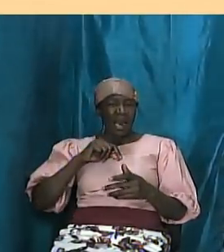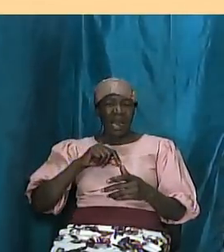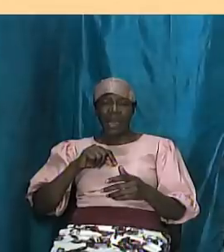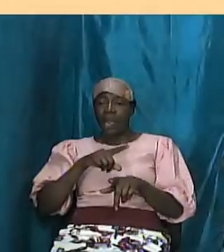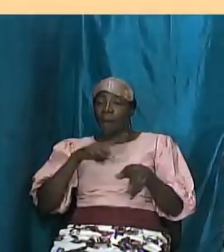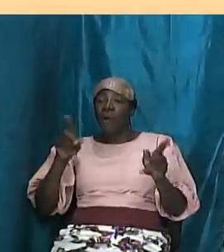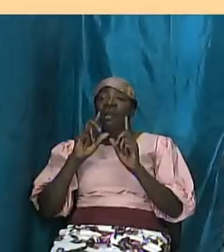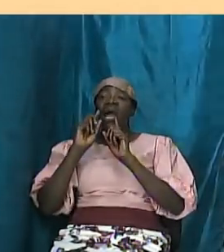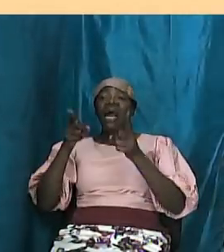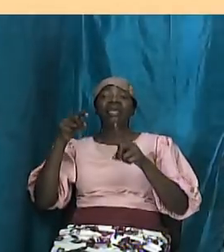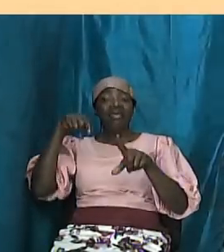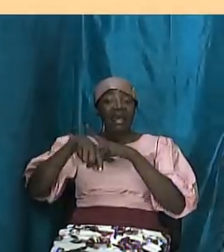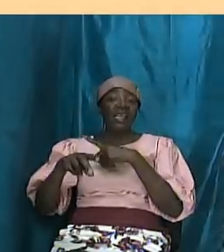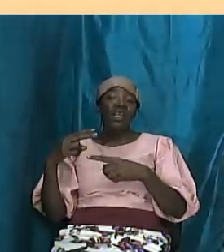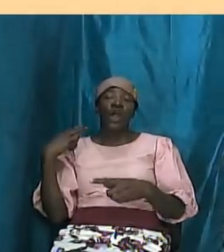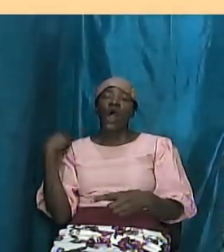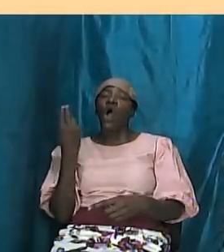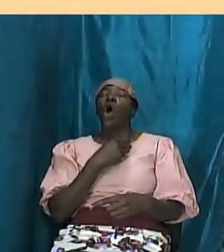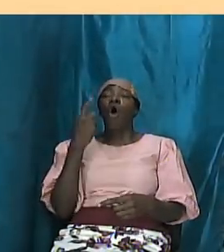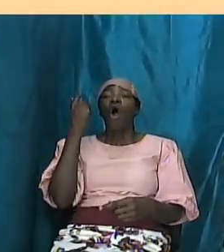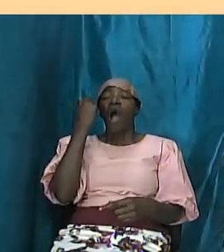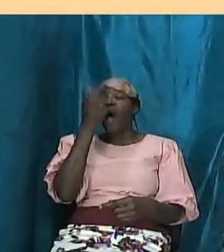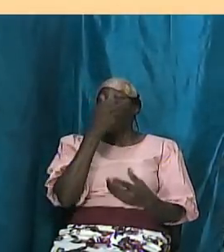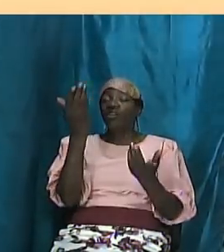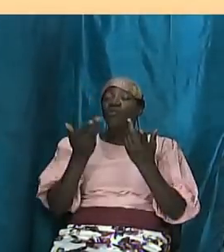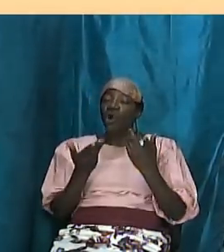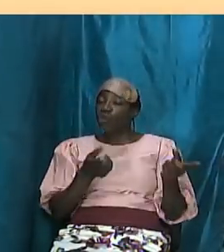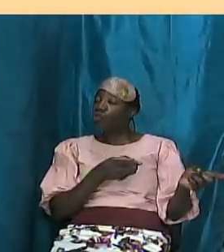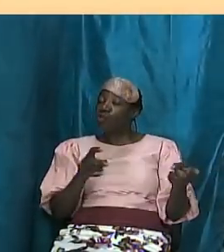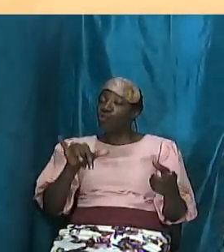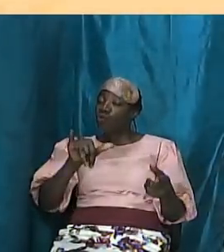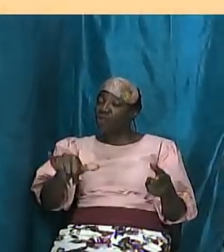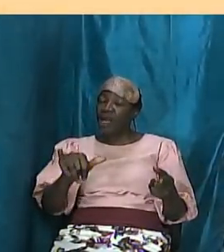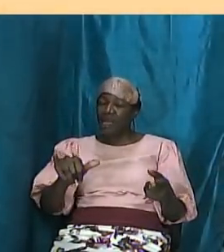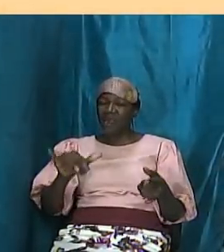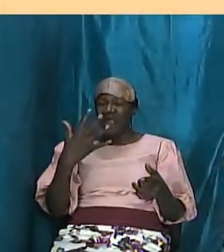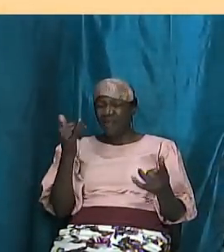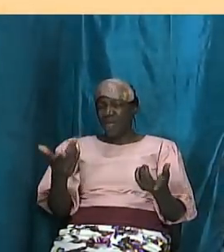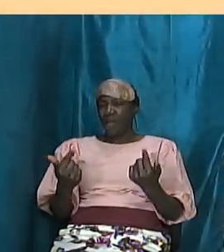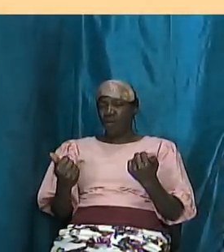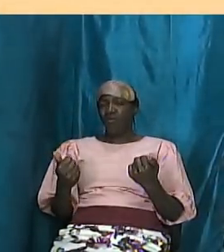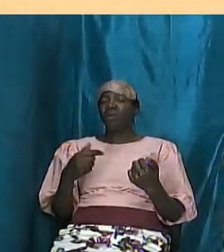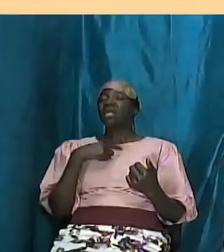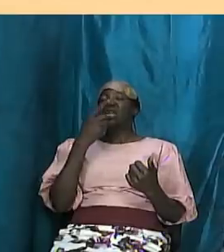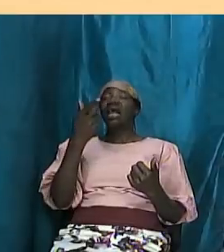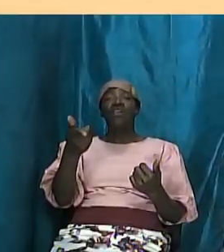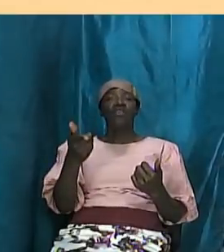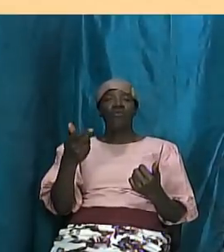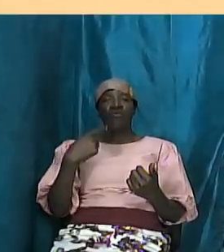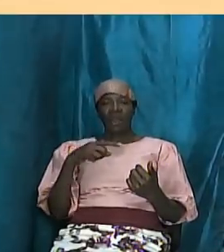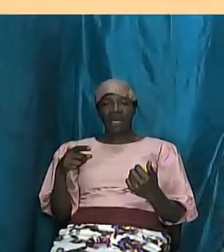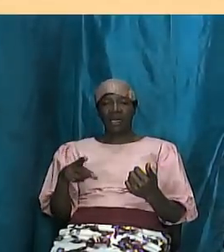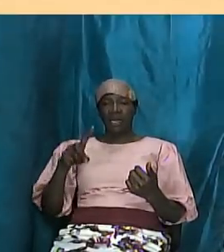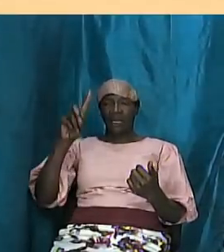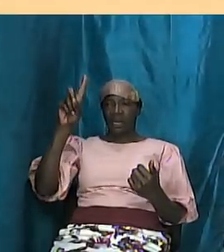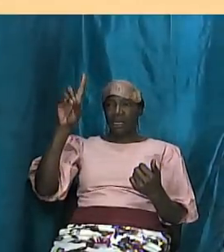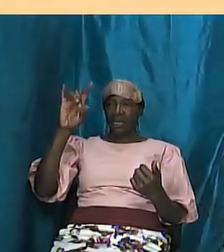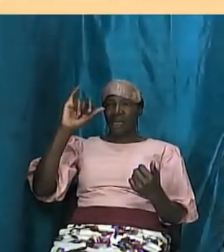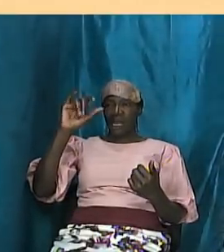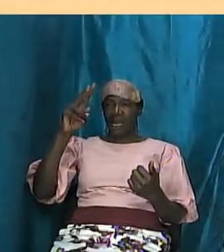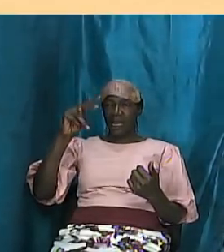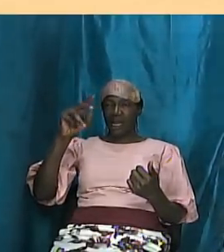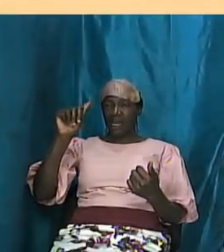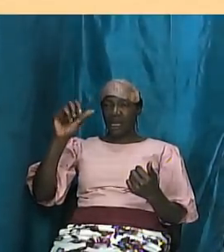our eyes, and I want us to do that. They have come up to tell us that dinosaurs are